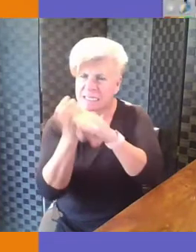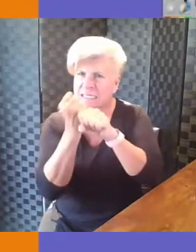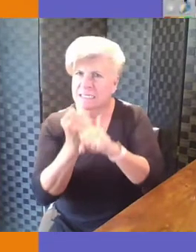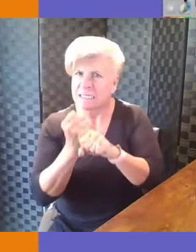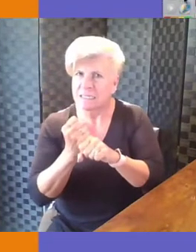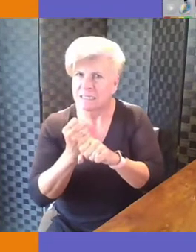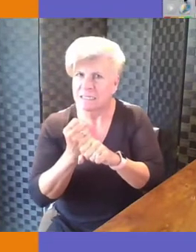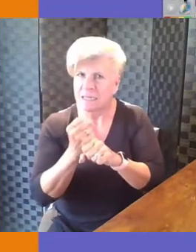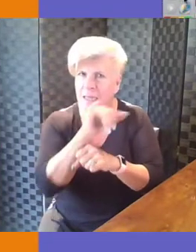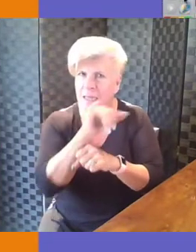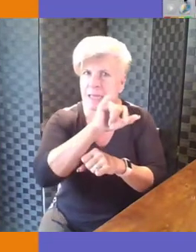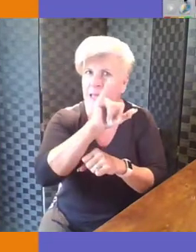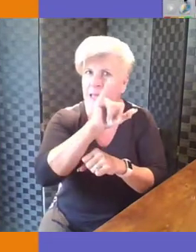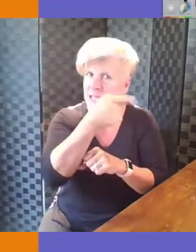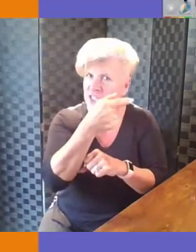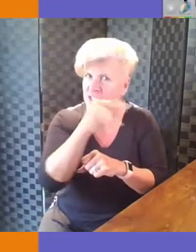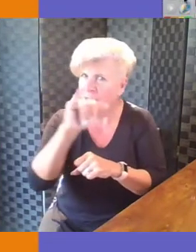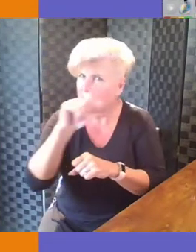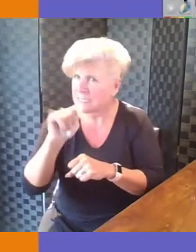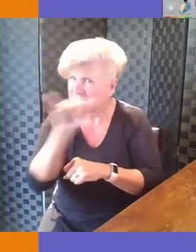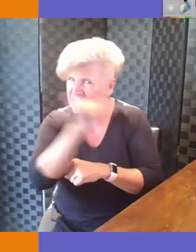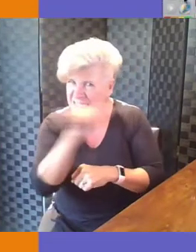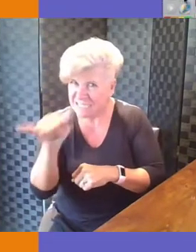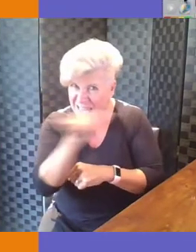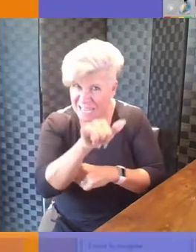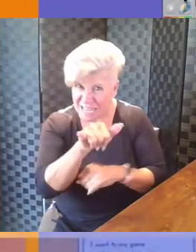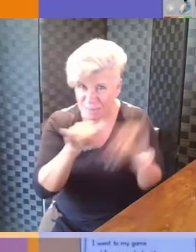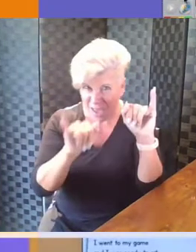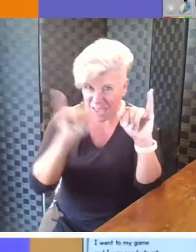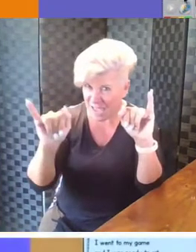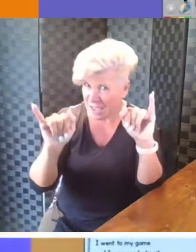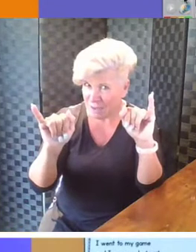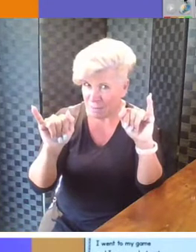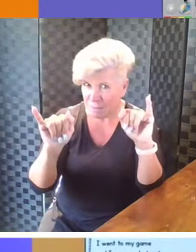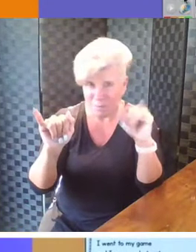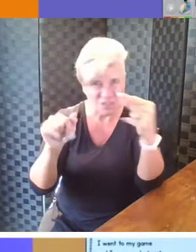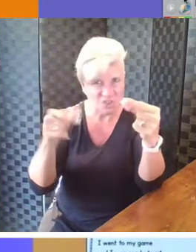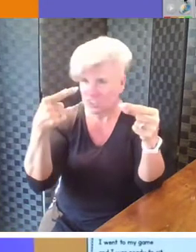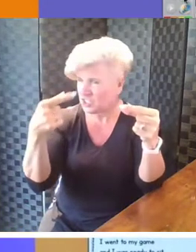rhyme? They both have I, that short I in the middle. Do they rhyme?